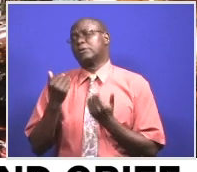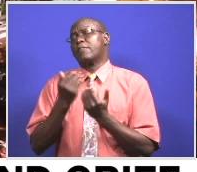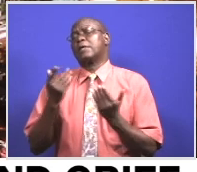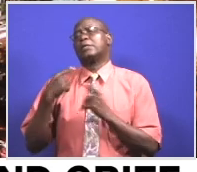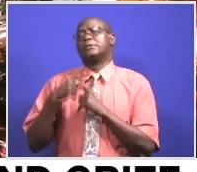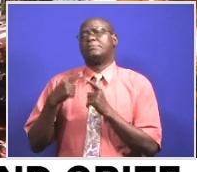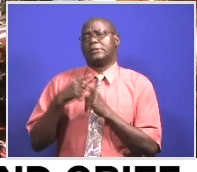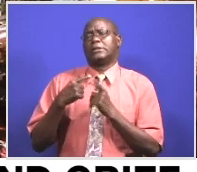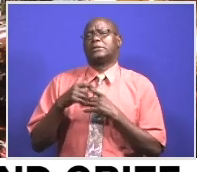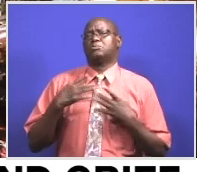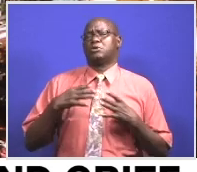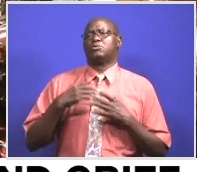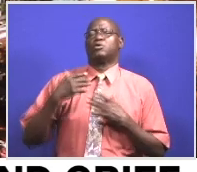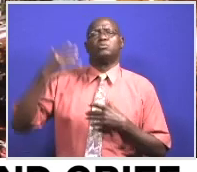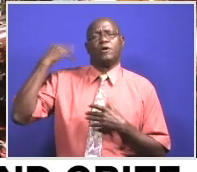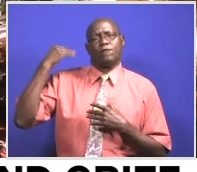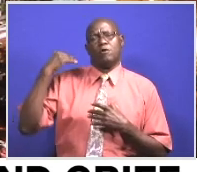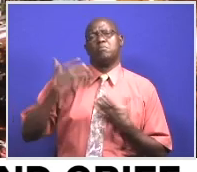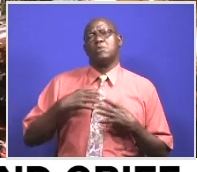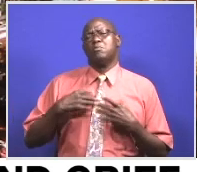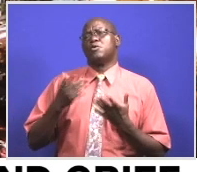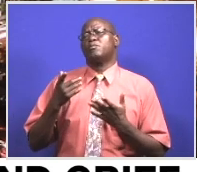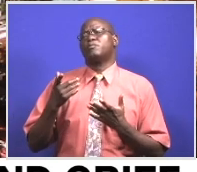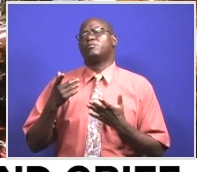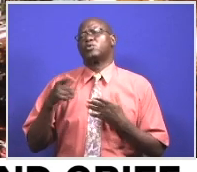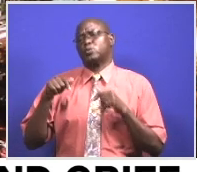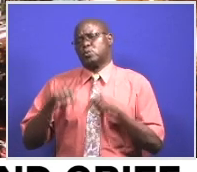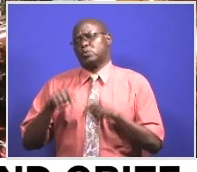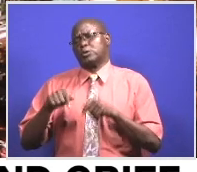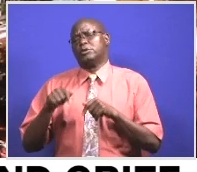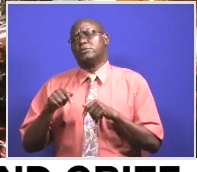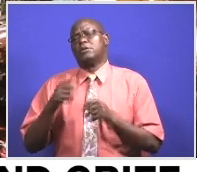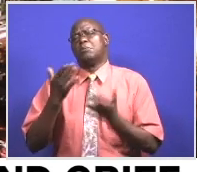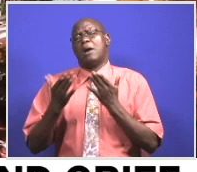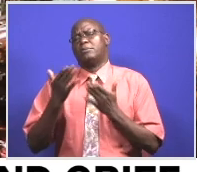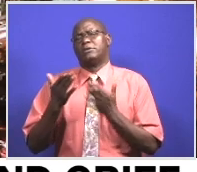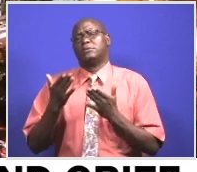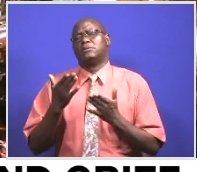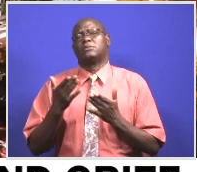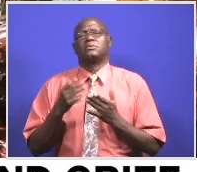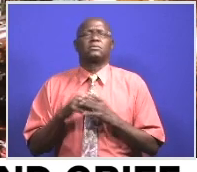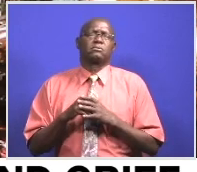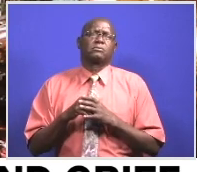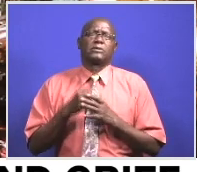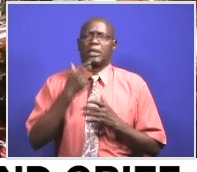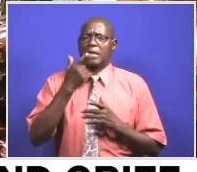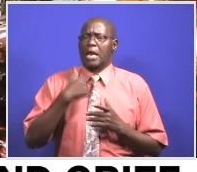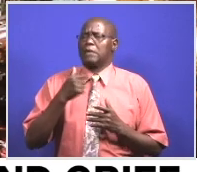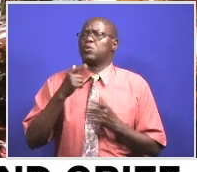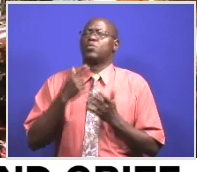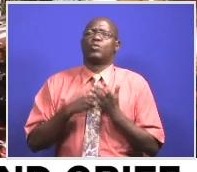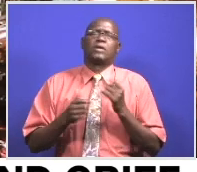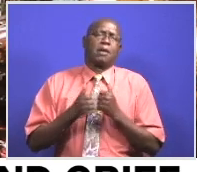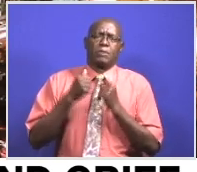people handled you, that you would want to tell them differently. Perhaps tell us what happened to you at that time that you